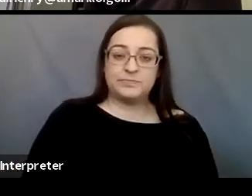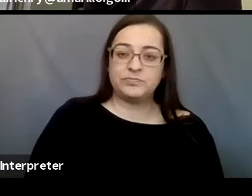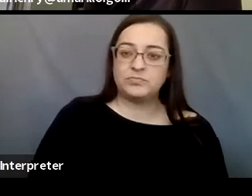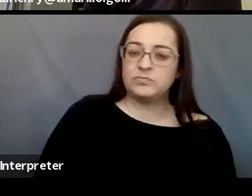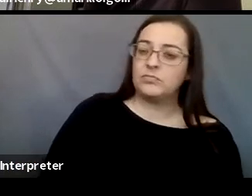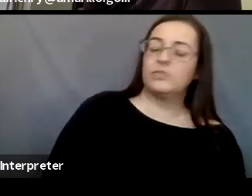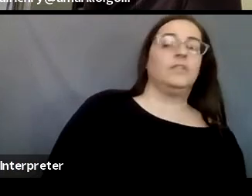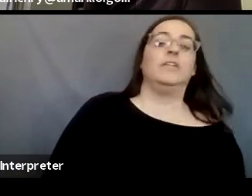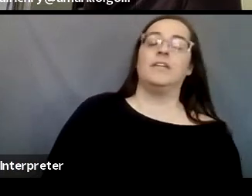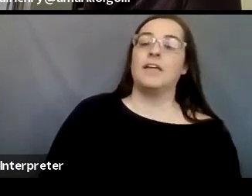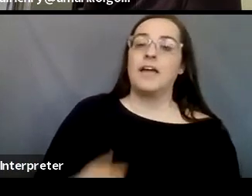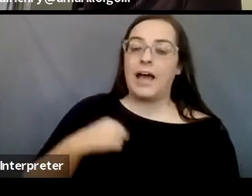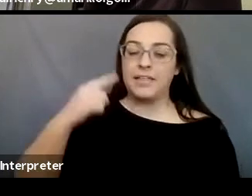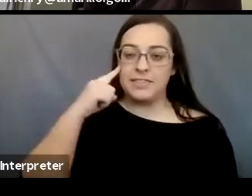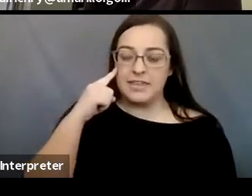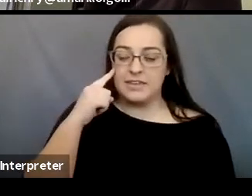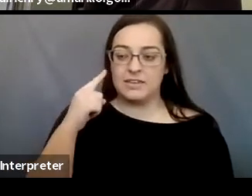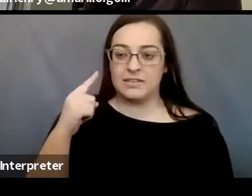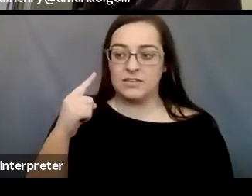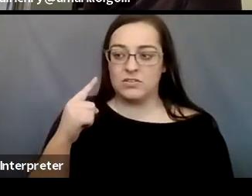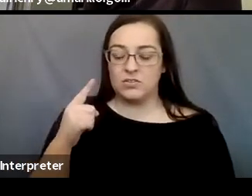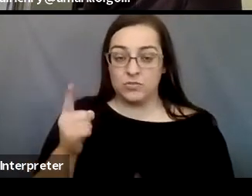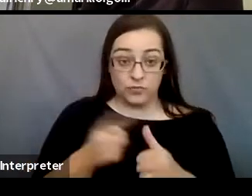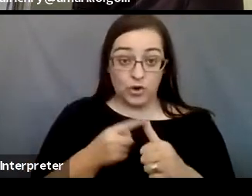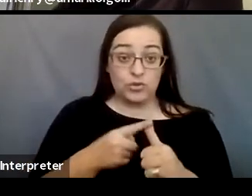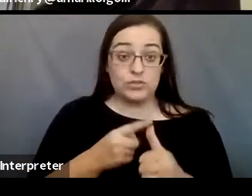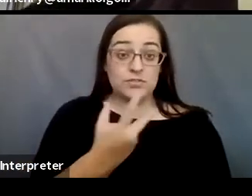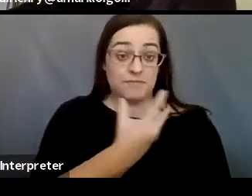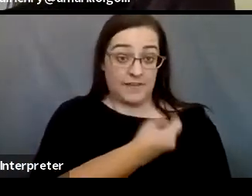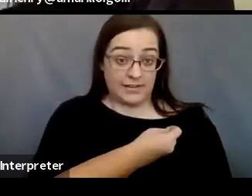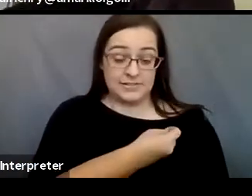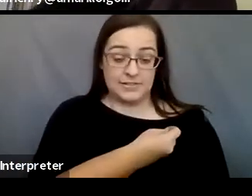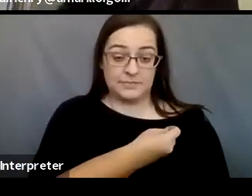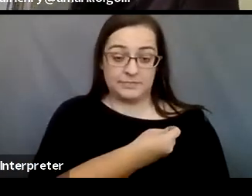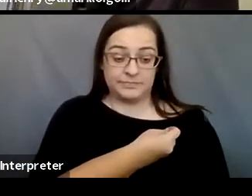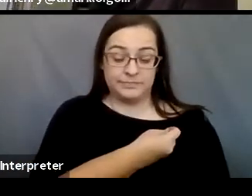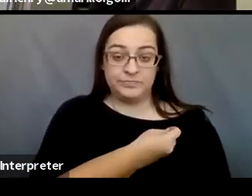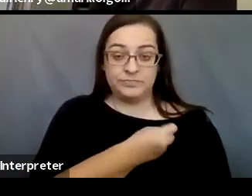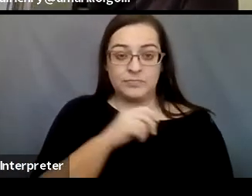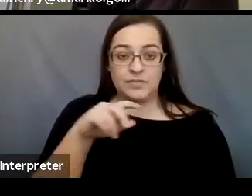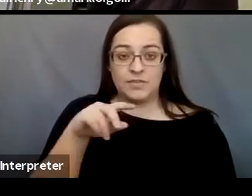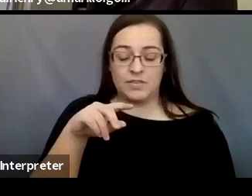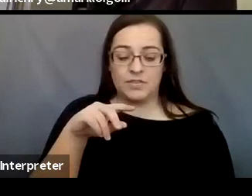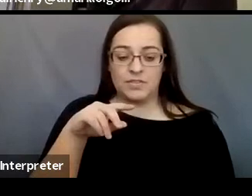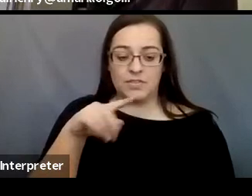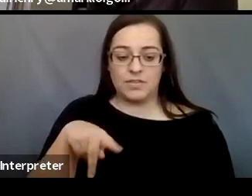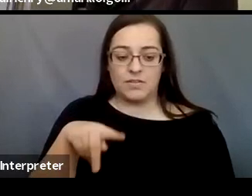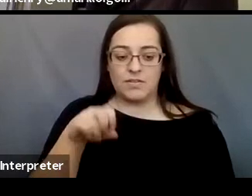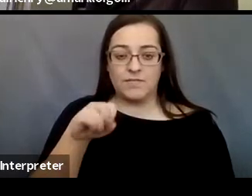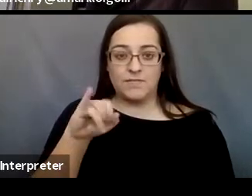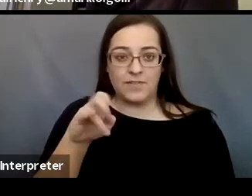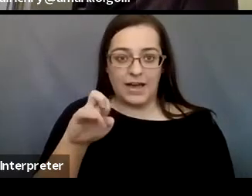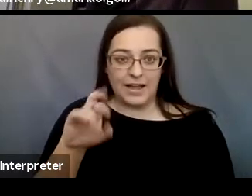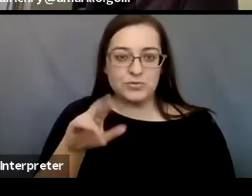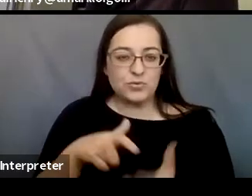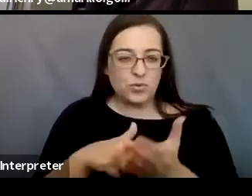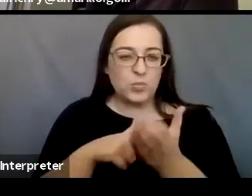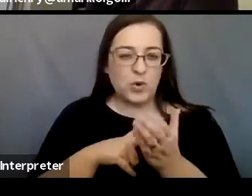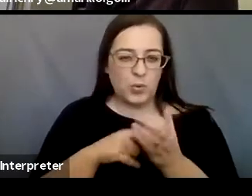I think basically this first vaccine, the Pfizer vaccine, requires